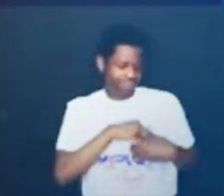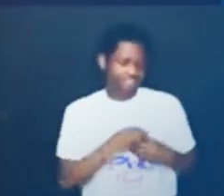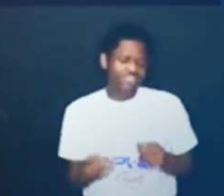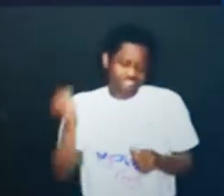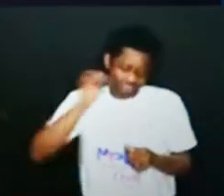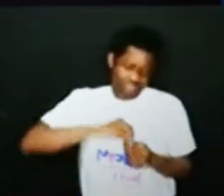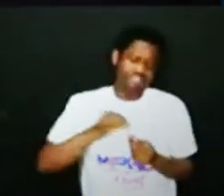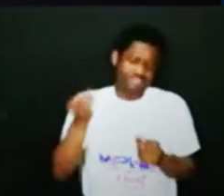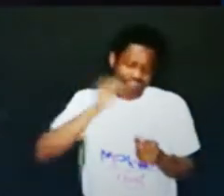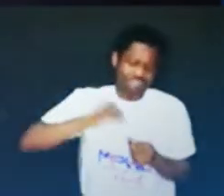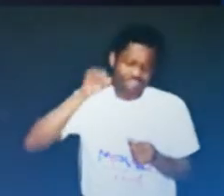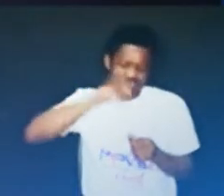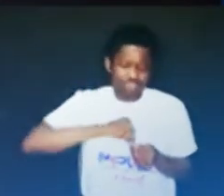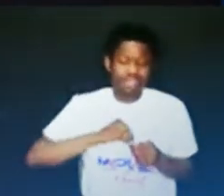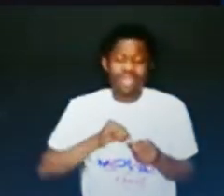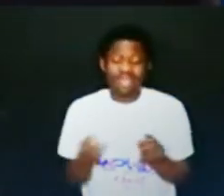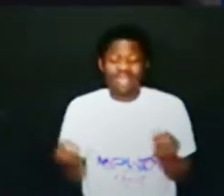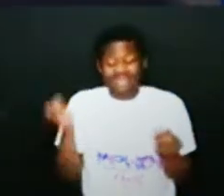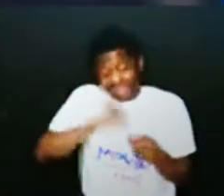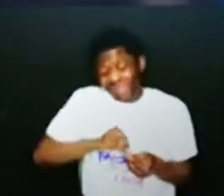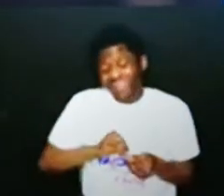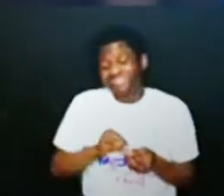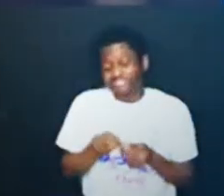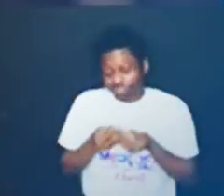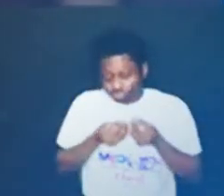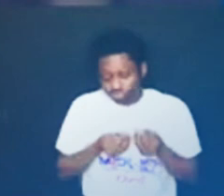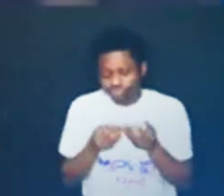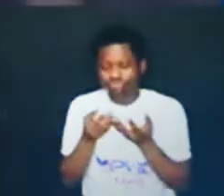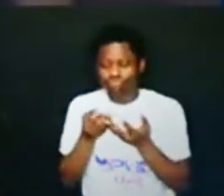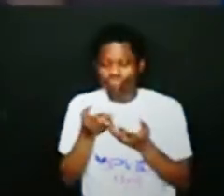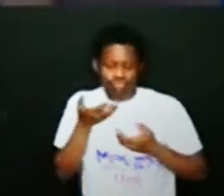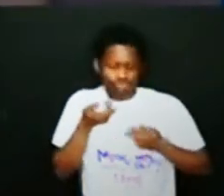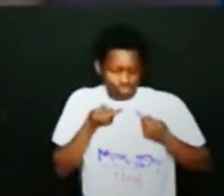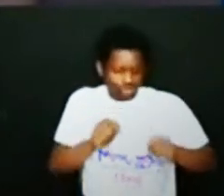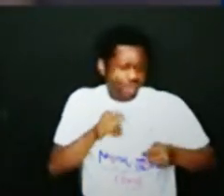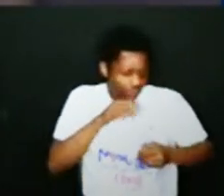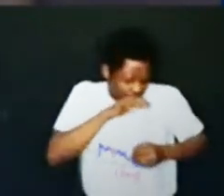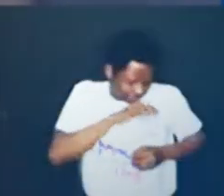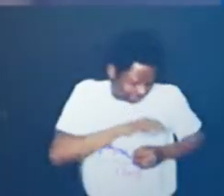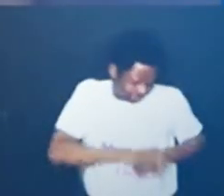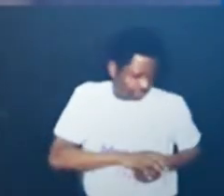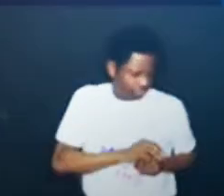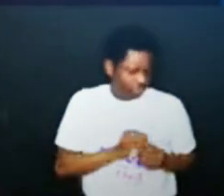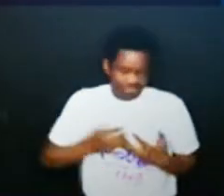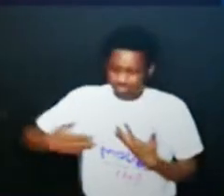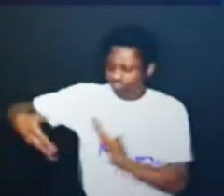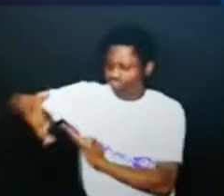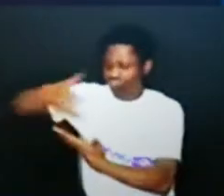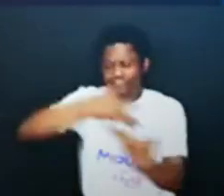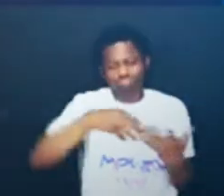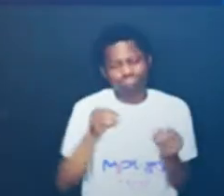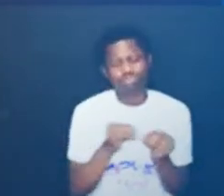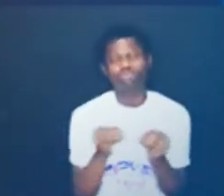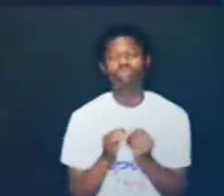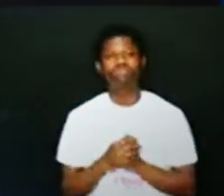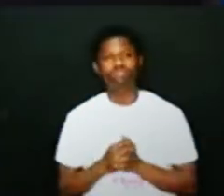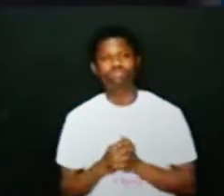se sinti du atwa wudu echa won wesia. Compounds of offenses. Echa won wesia kura bibri.